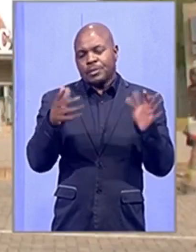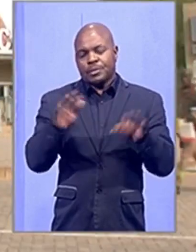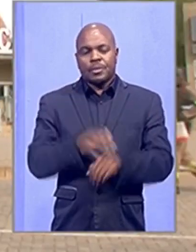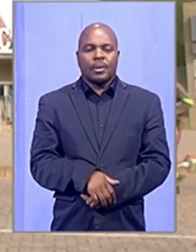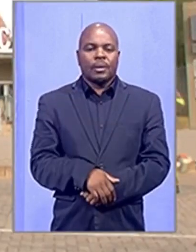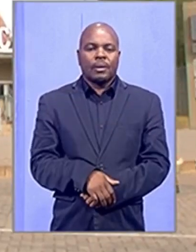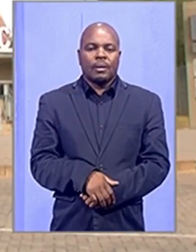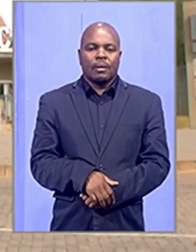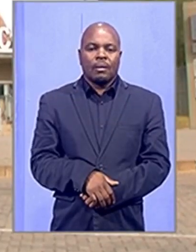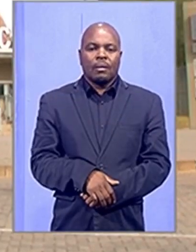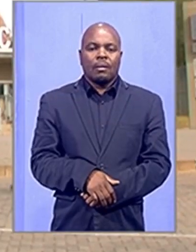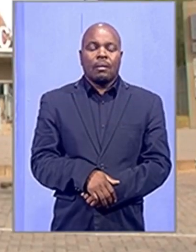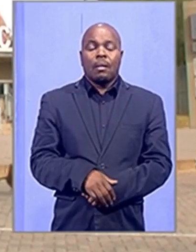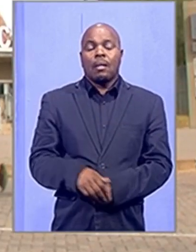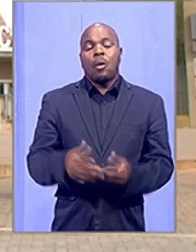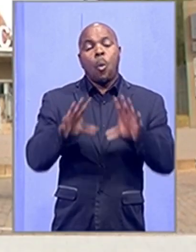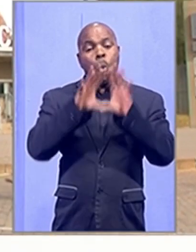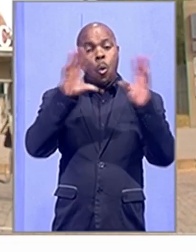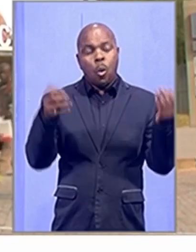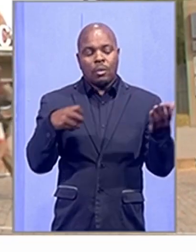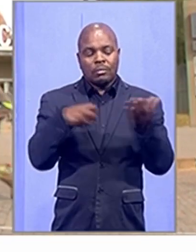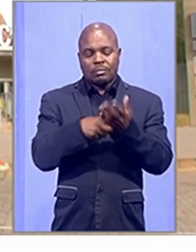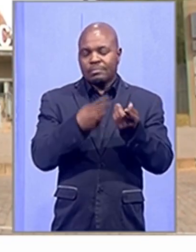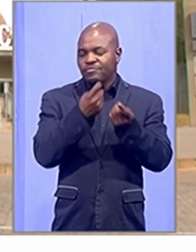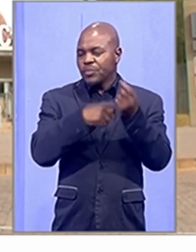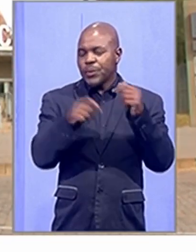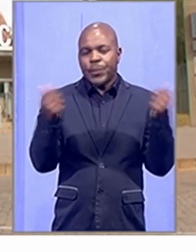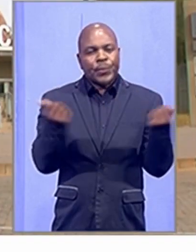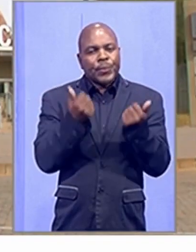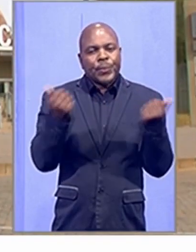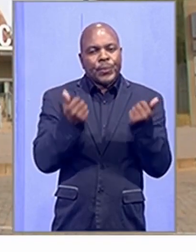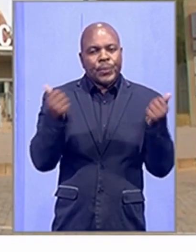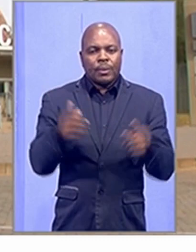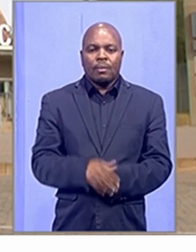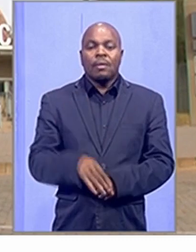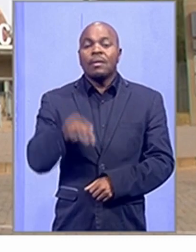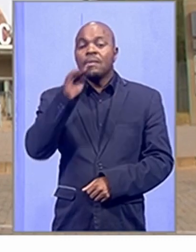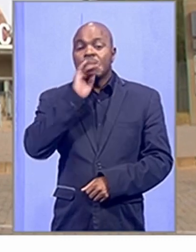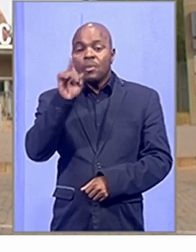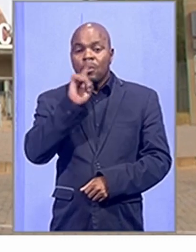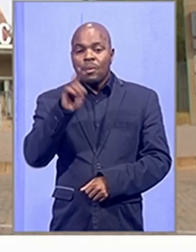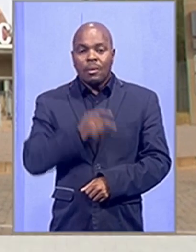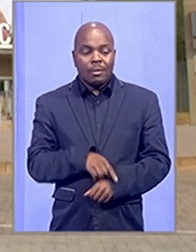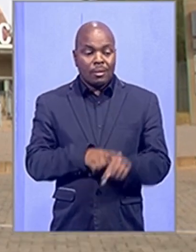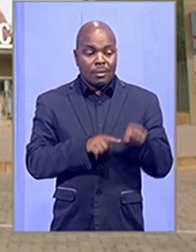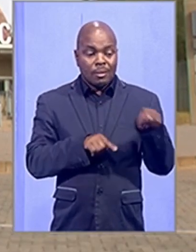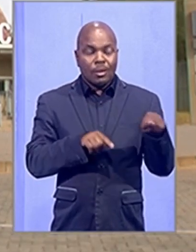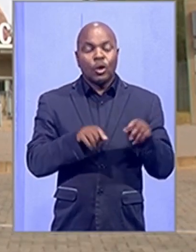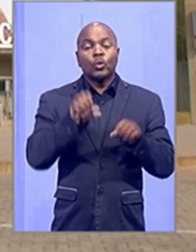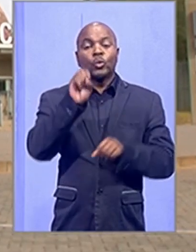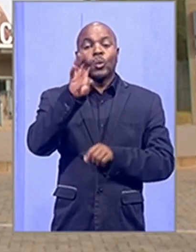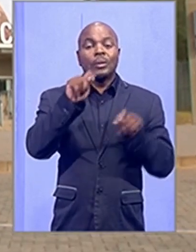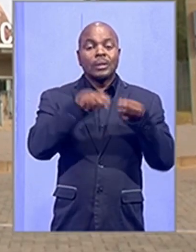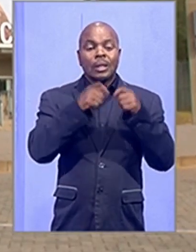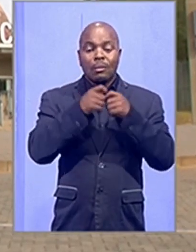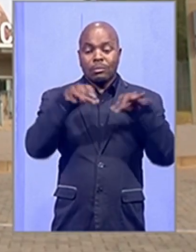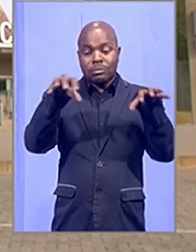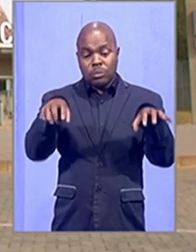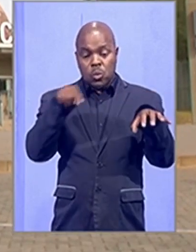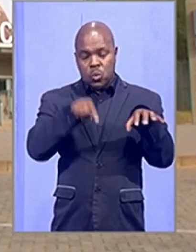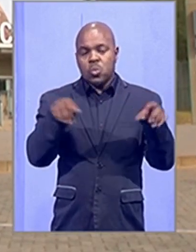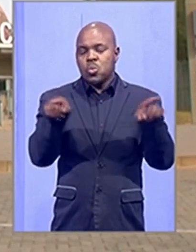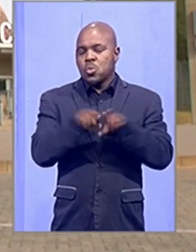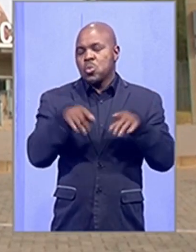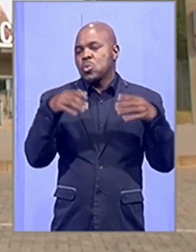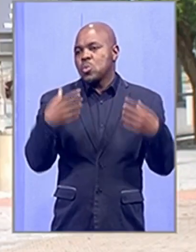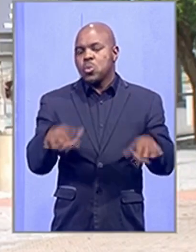go rekisitswe ditekete ka moka tša papadi ye gomme se se bontšha gore papadi ya ditlhopa tša ka Soweto ke e nngwe ya